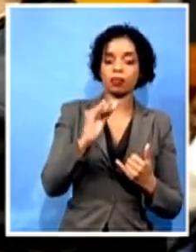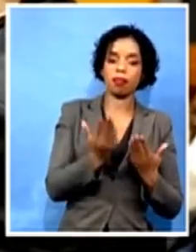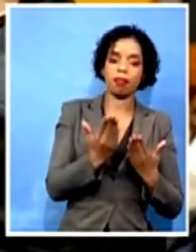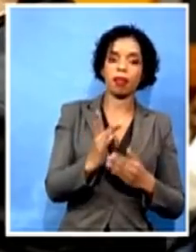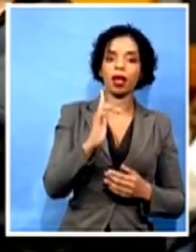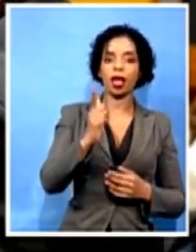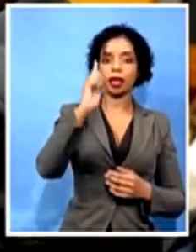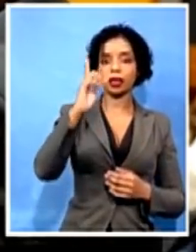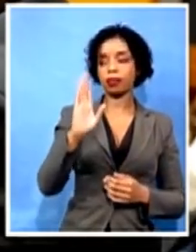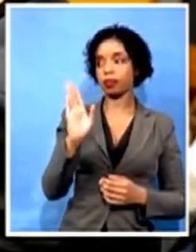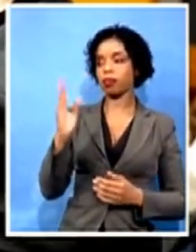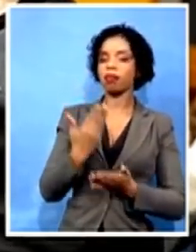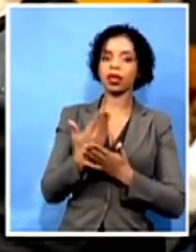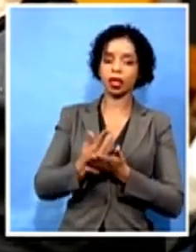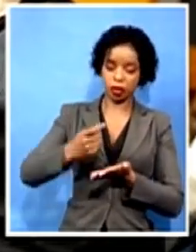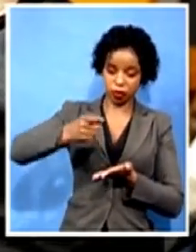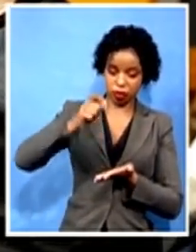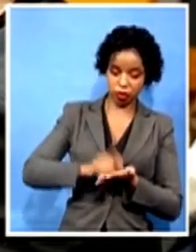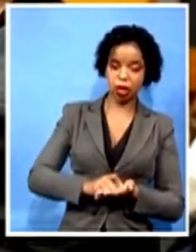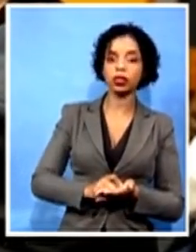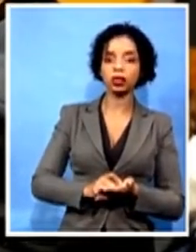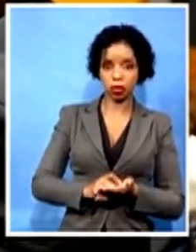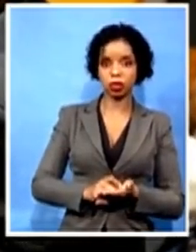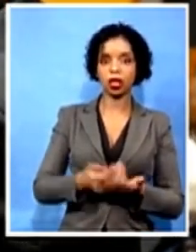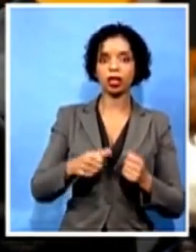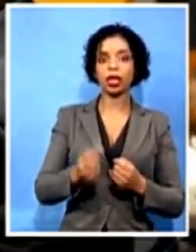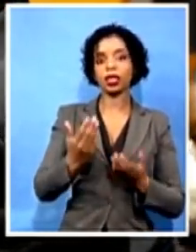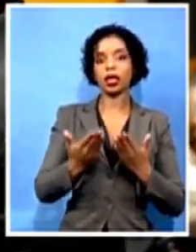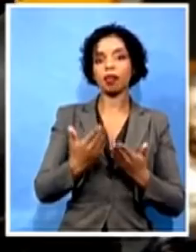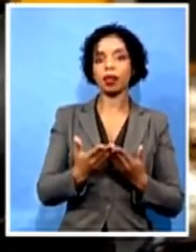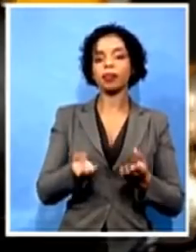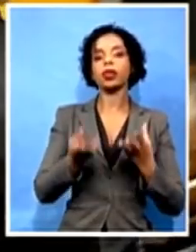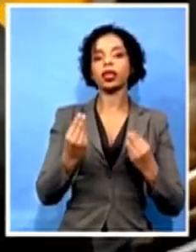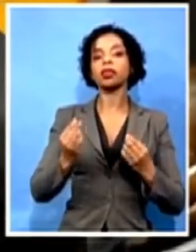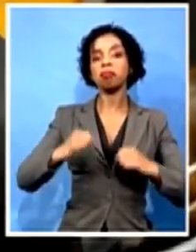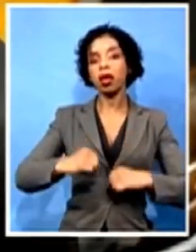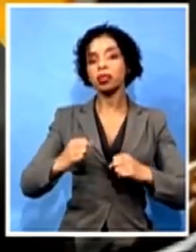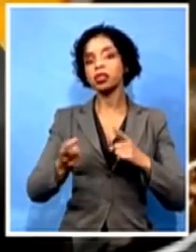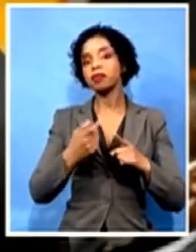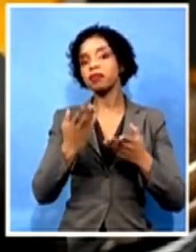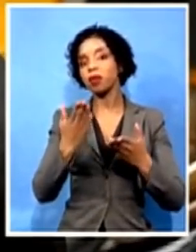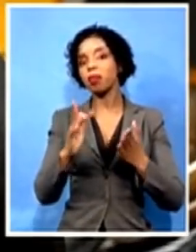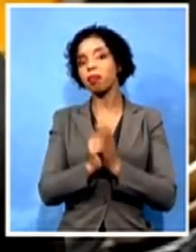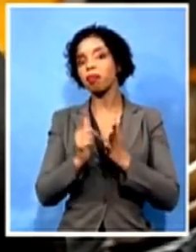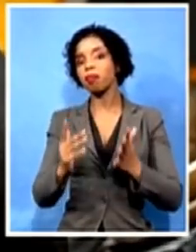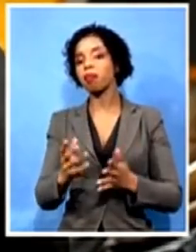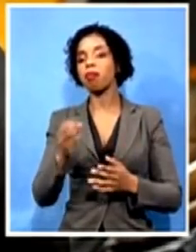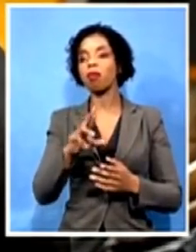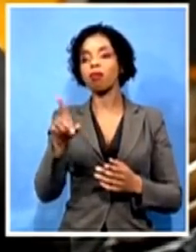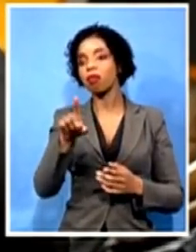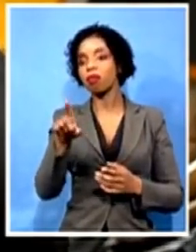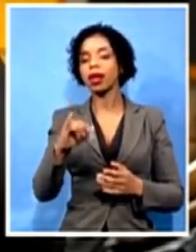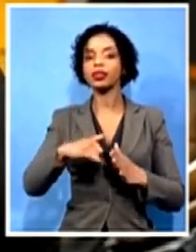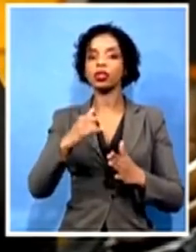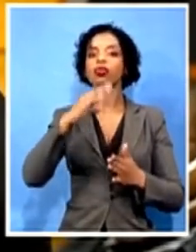get one of the Commissioner of the Oaths, either the attorneys or the court orderlies, just to confirm that, and I'll then hand this up as